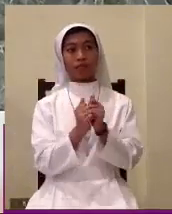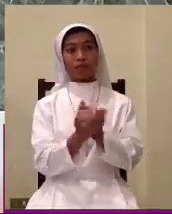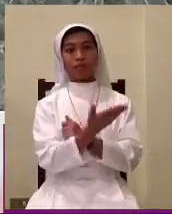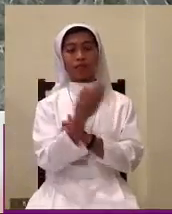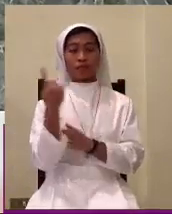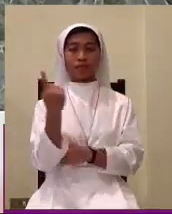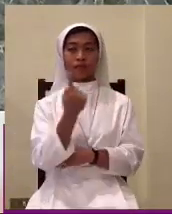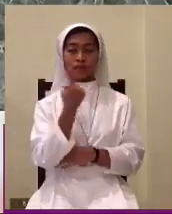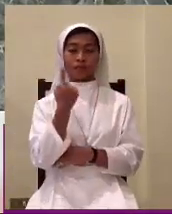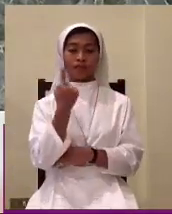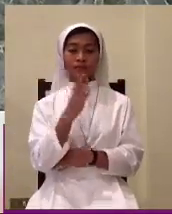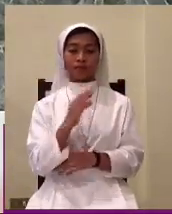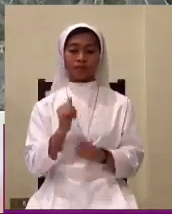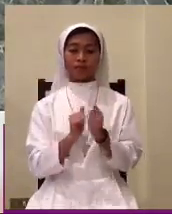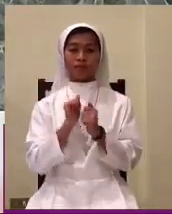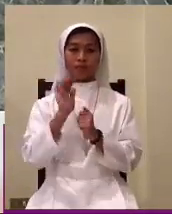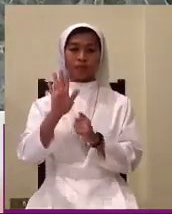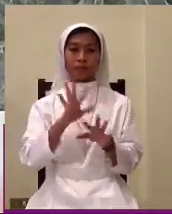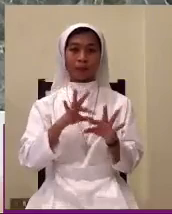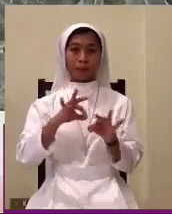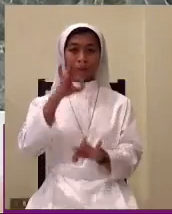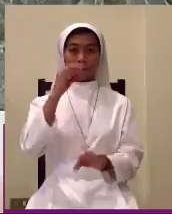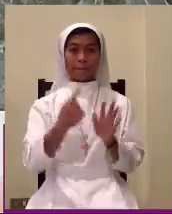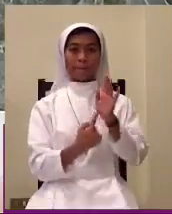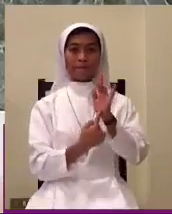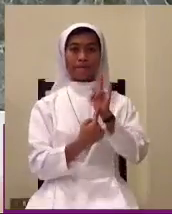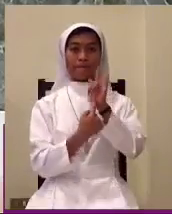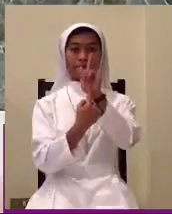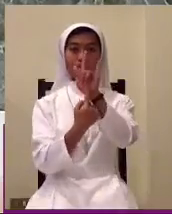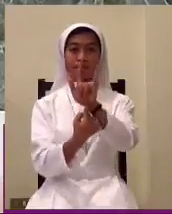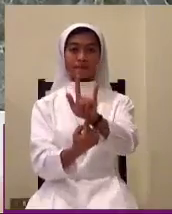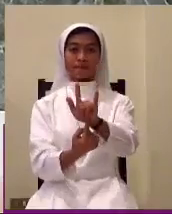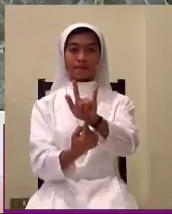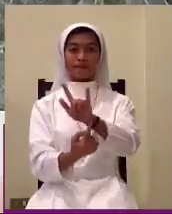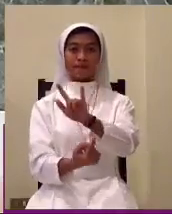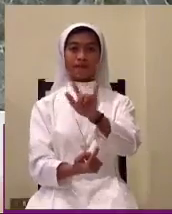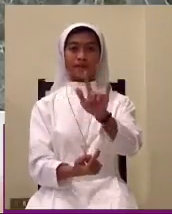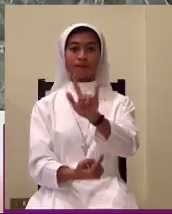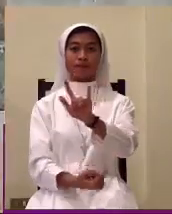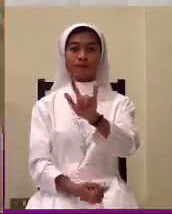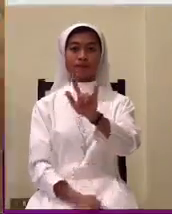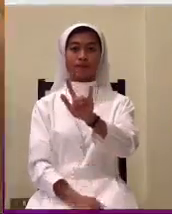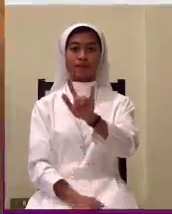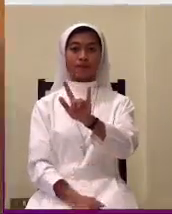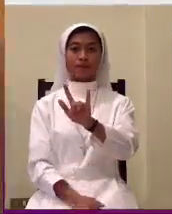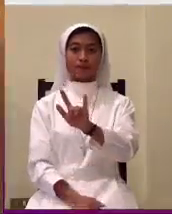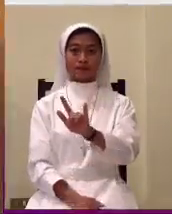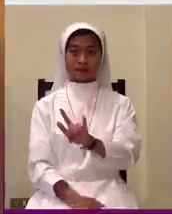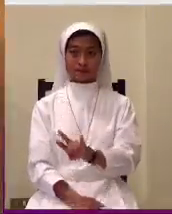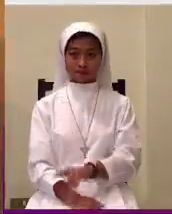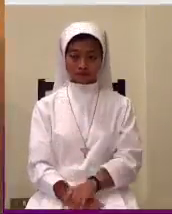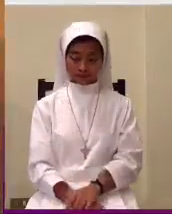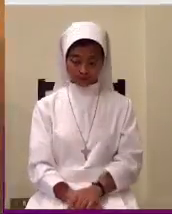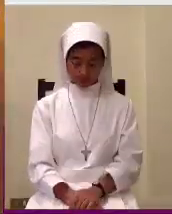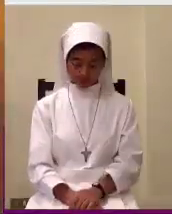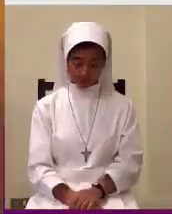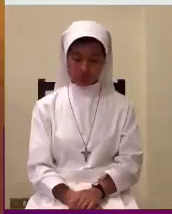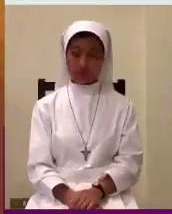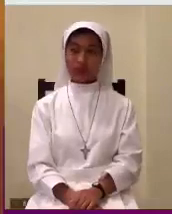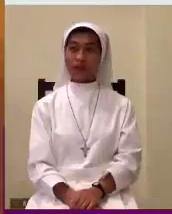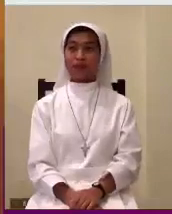always. And with your spirit. We now offer each other the sign of peace. Peace to you. Peace to you.